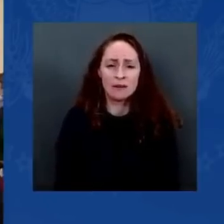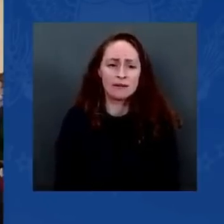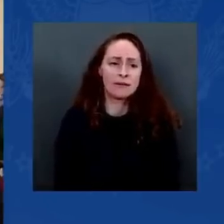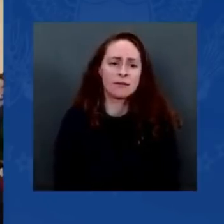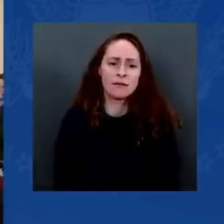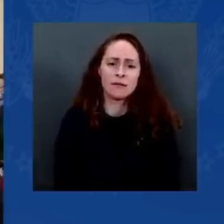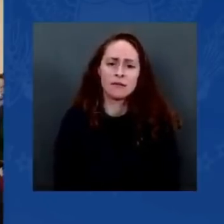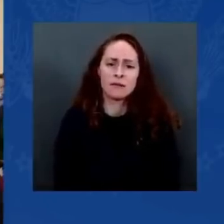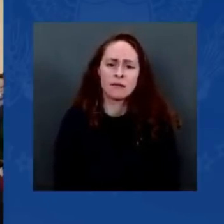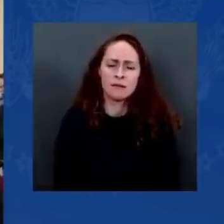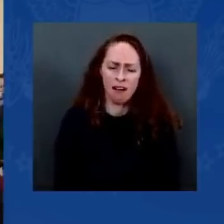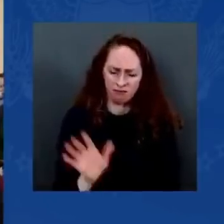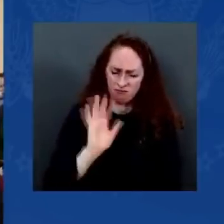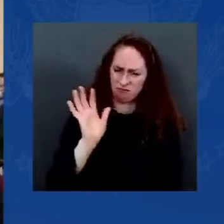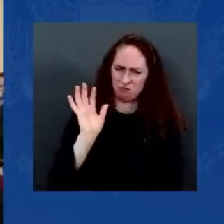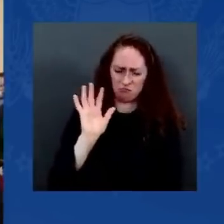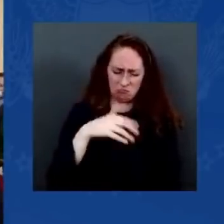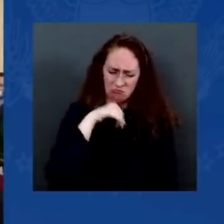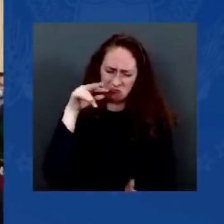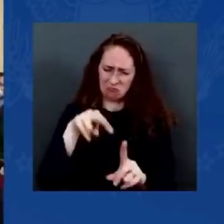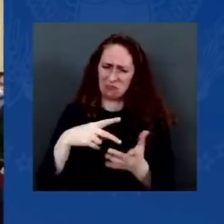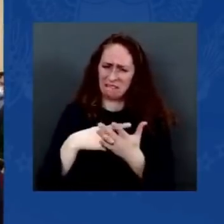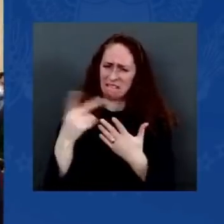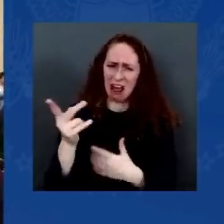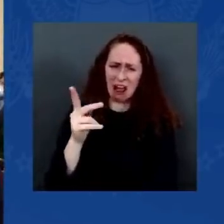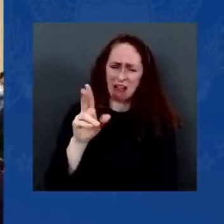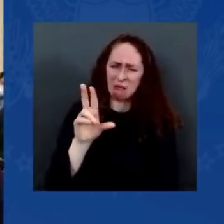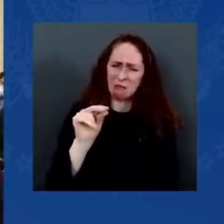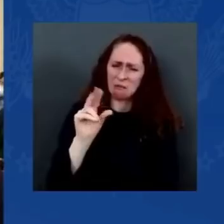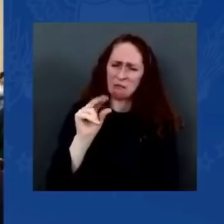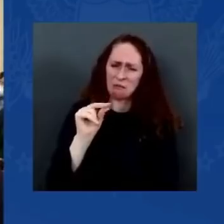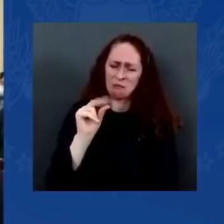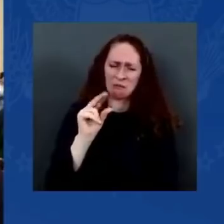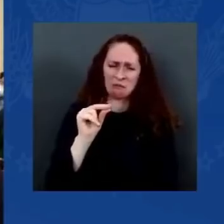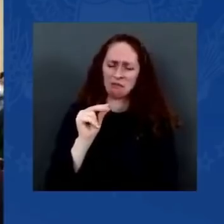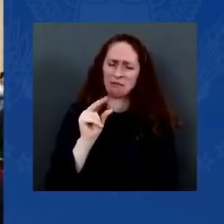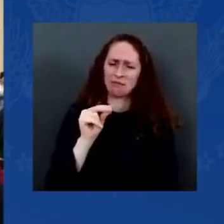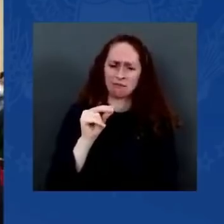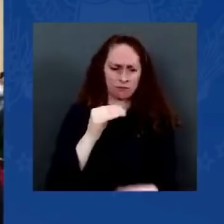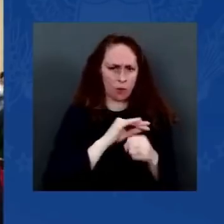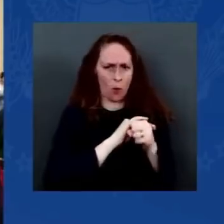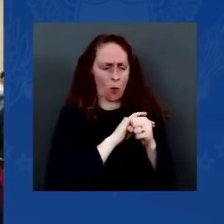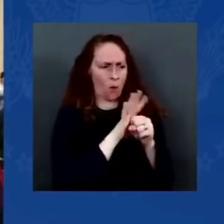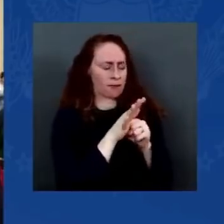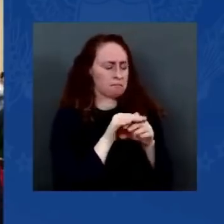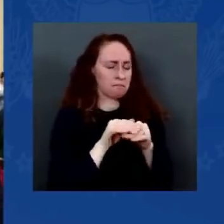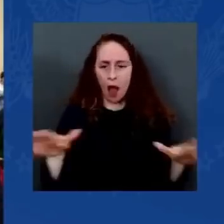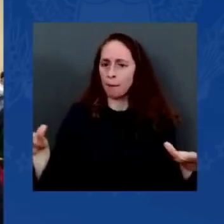so rapidly. If you notice, it just happened almost overnight, just in the last month. And so